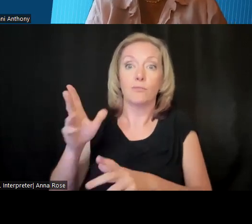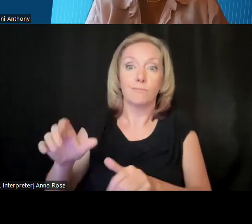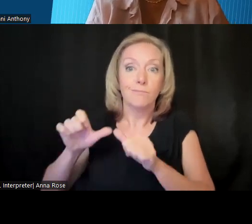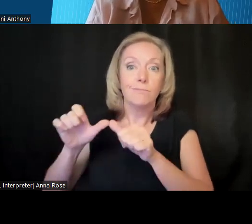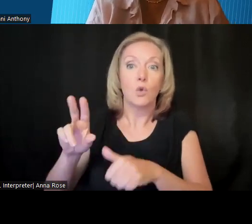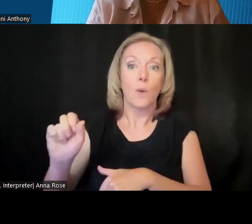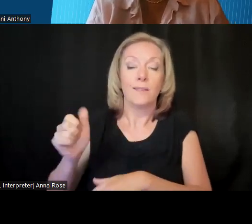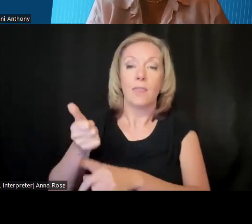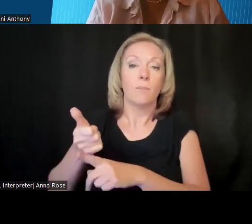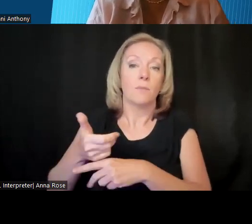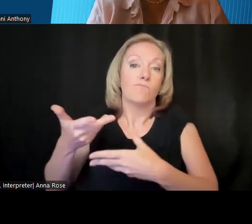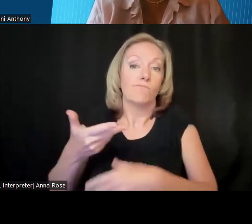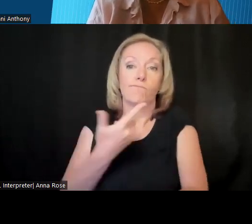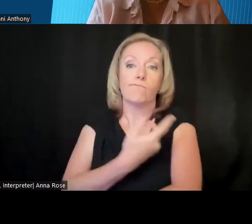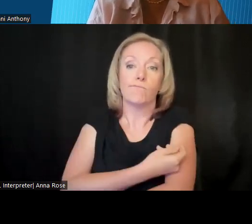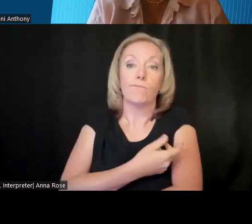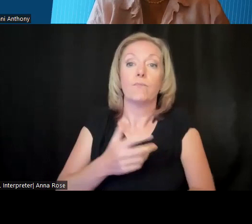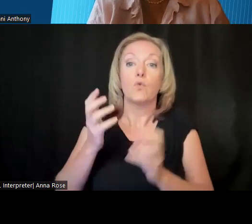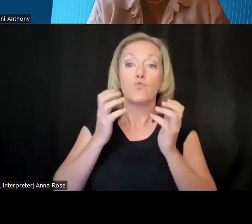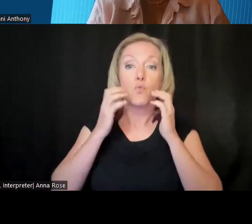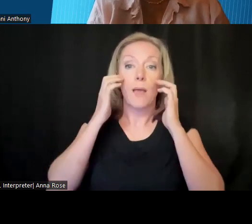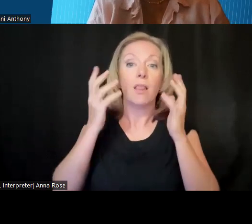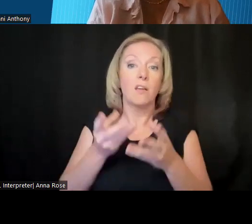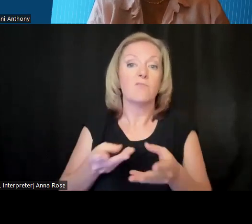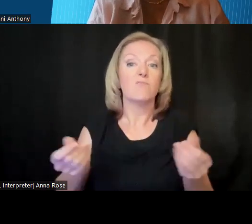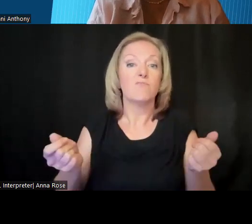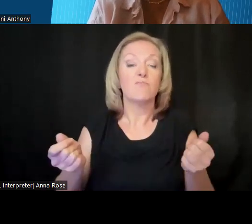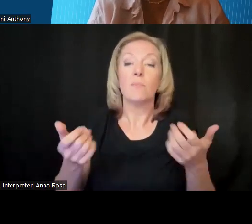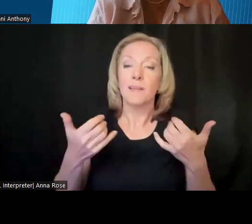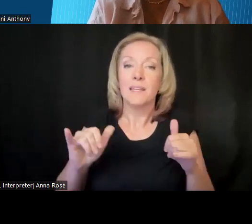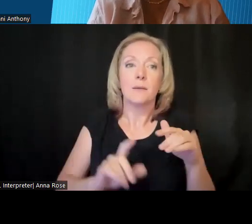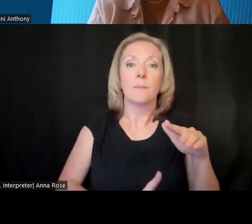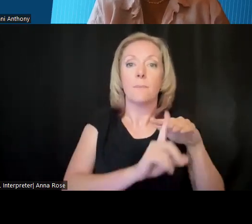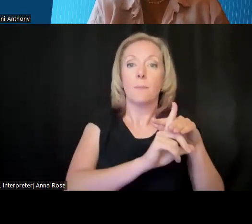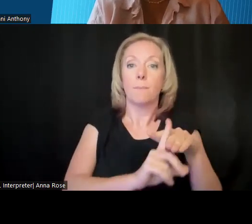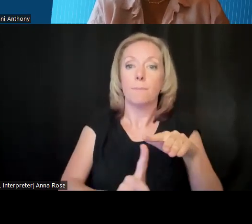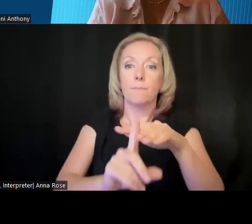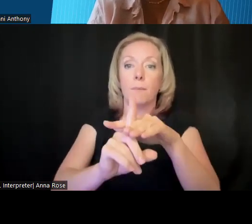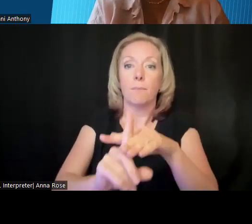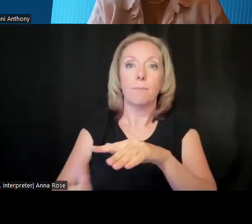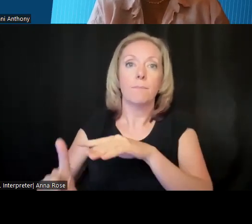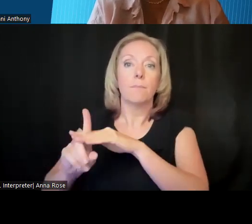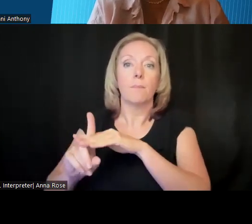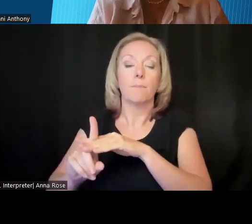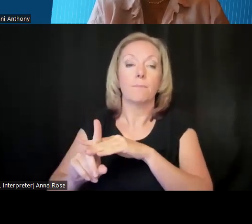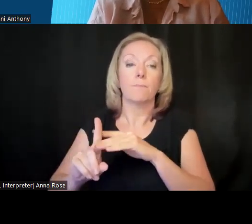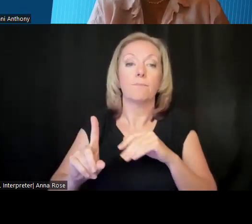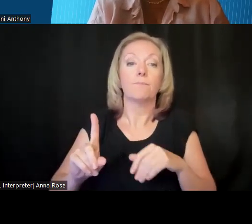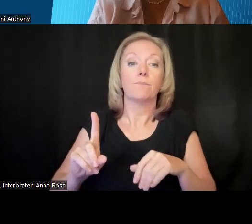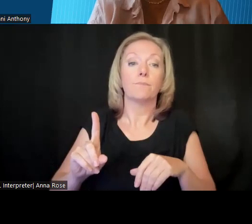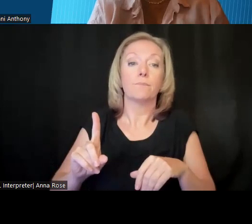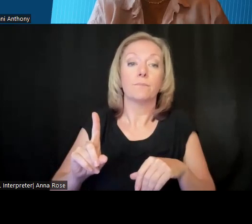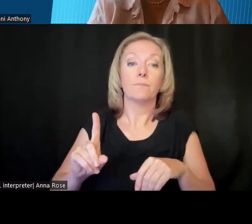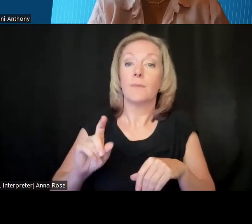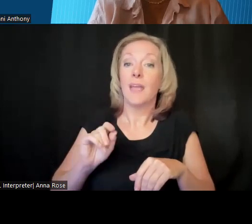immunized. So while rubella has pretty much been extinguished, it's not totally gone. And what will make it come back again is